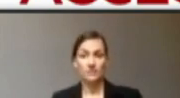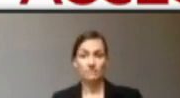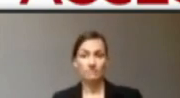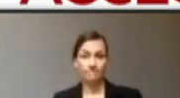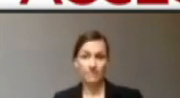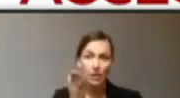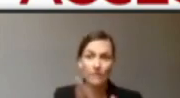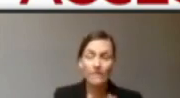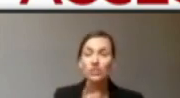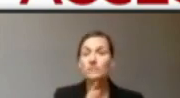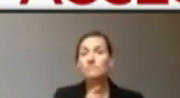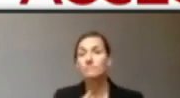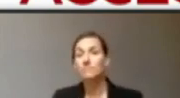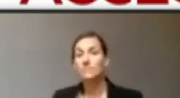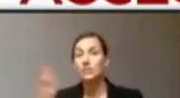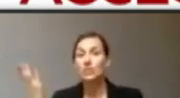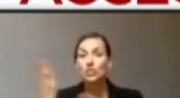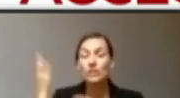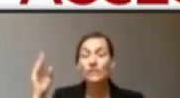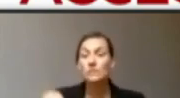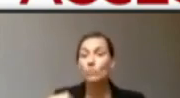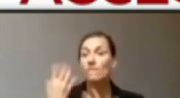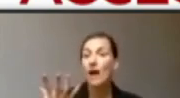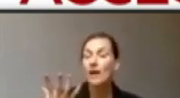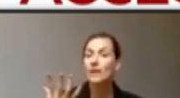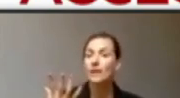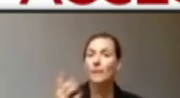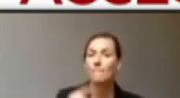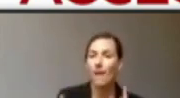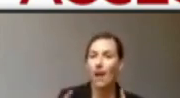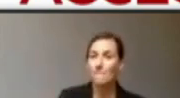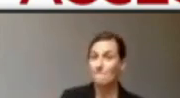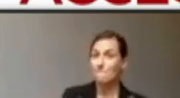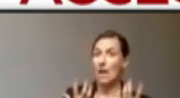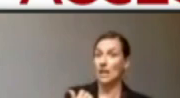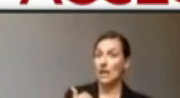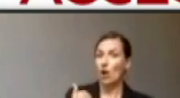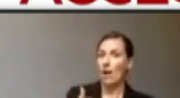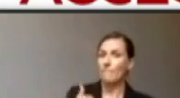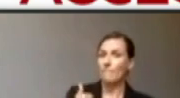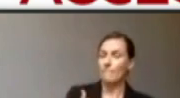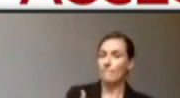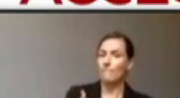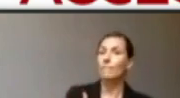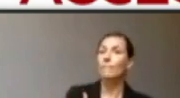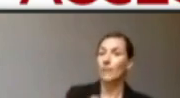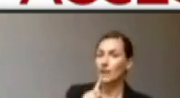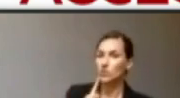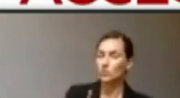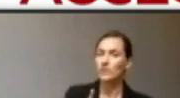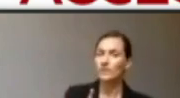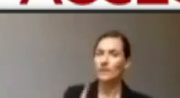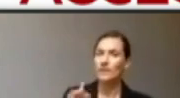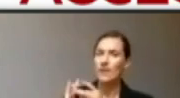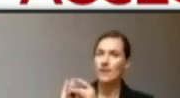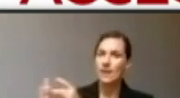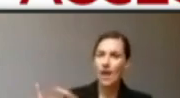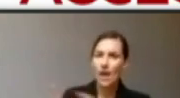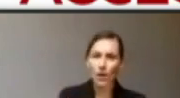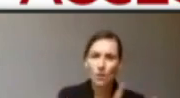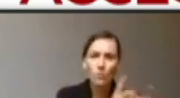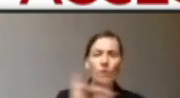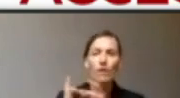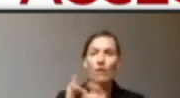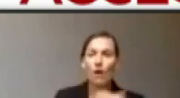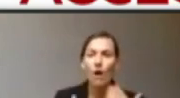this as one service provided by a number of providers, and it's really created a network of